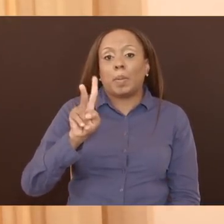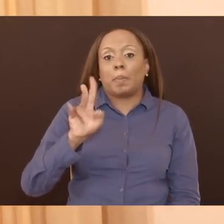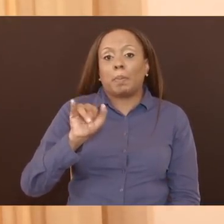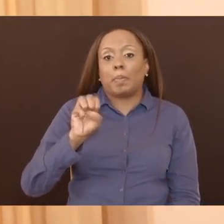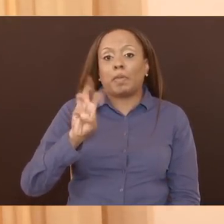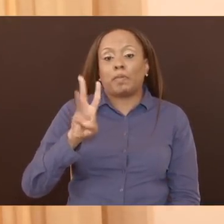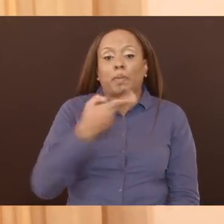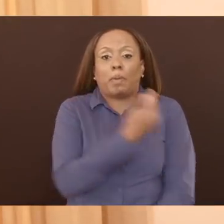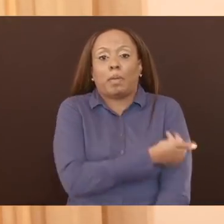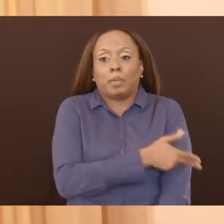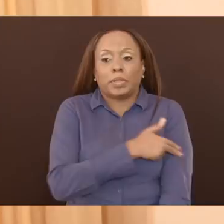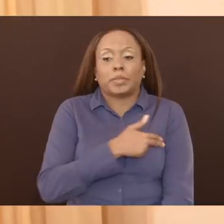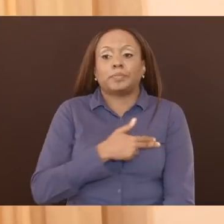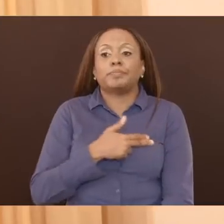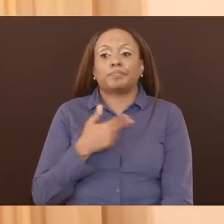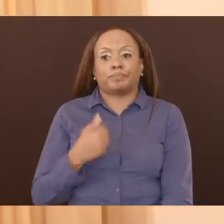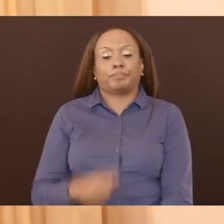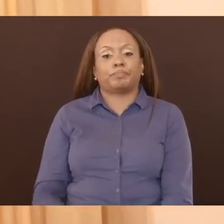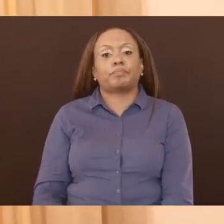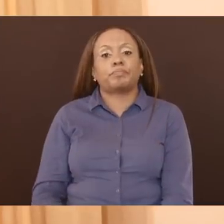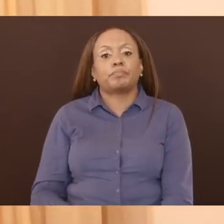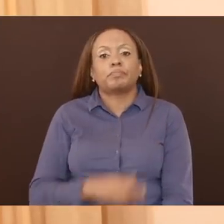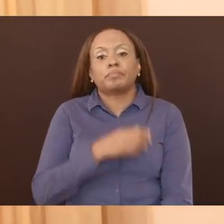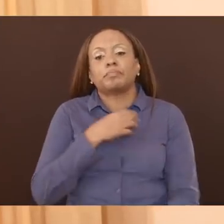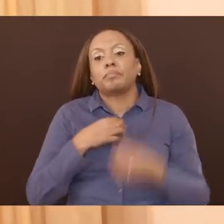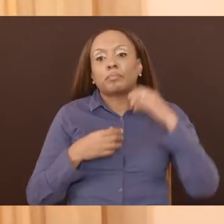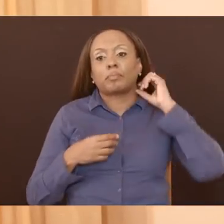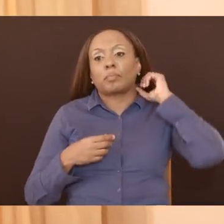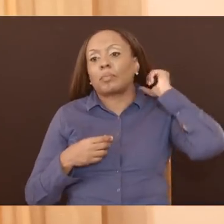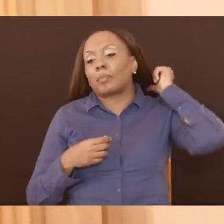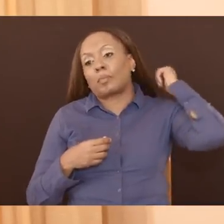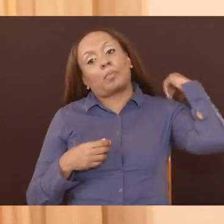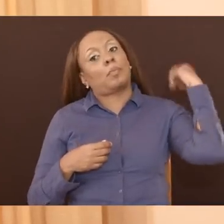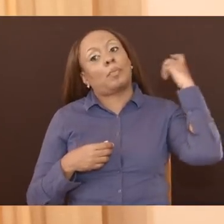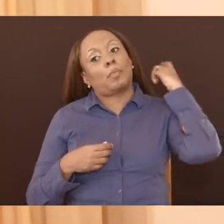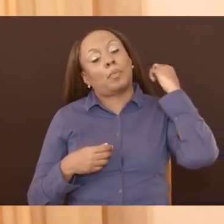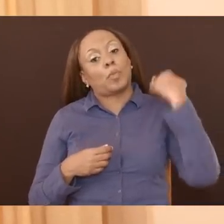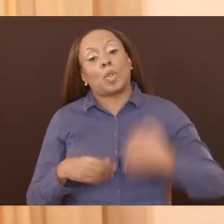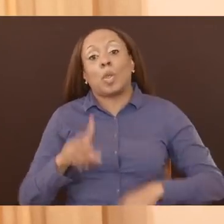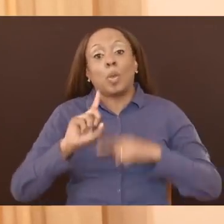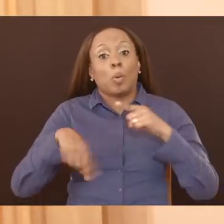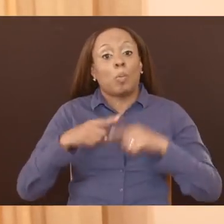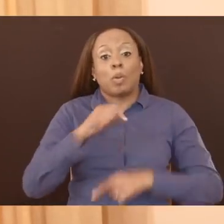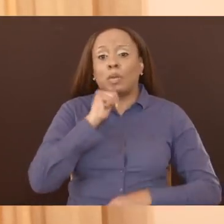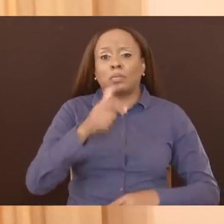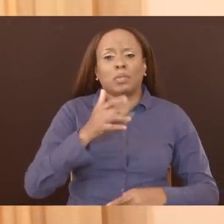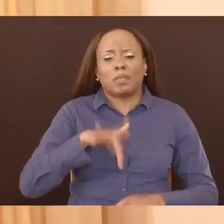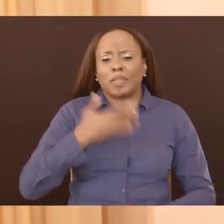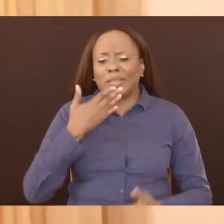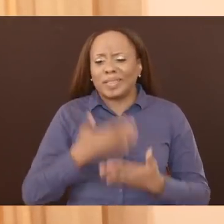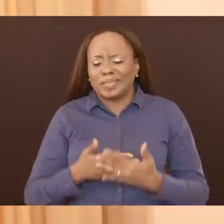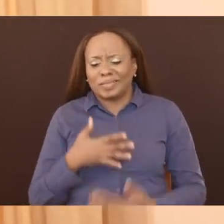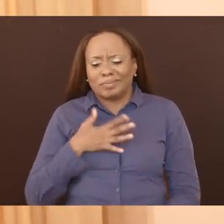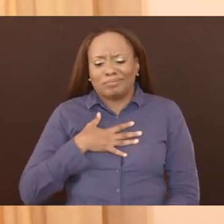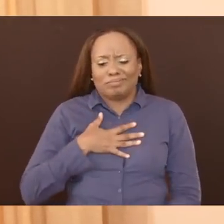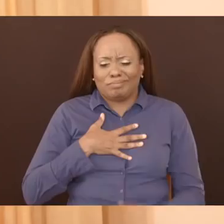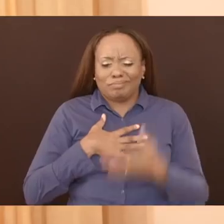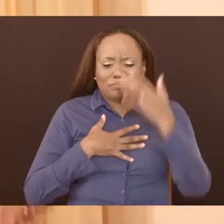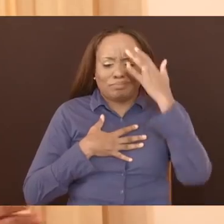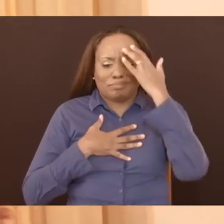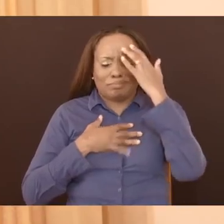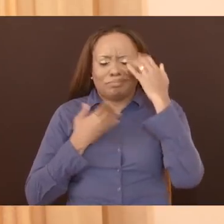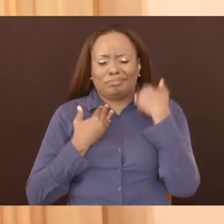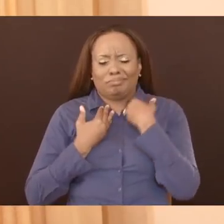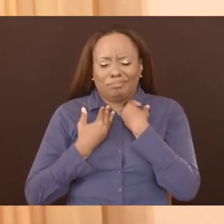you know you have symptoms, or the earlier you're not feeling well, or the earlier you have the virus, if you are asymptomatic and